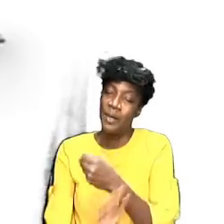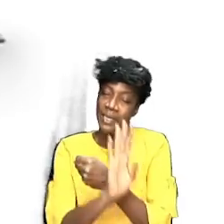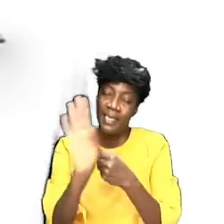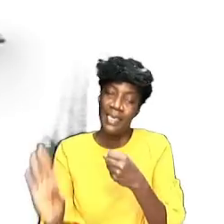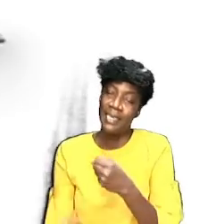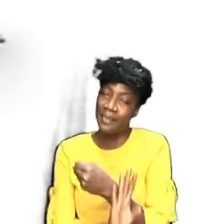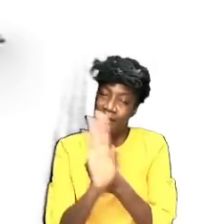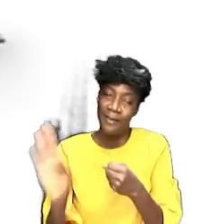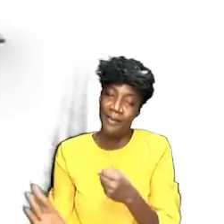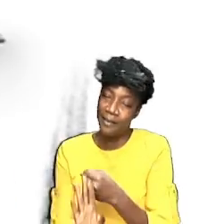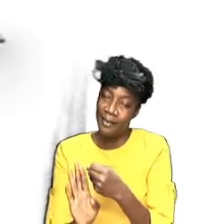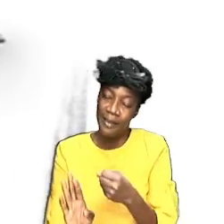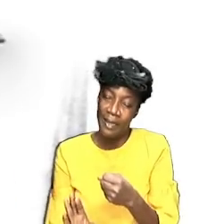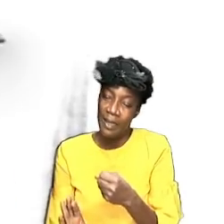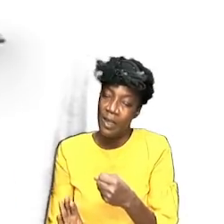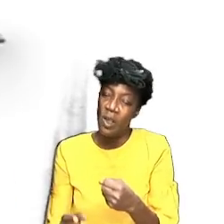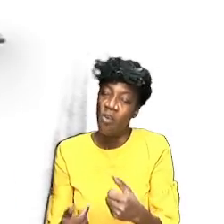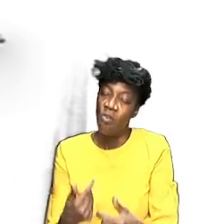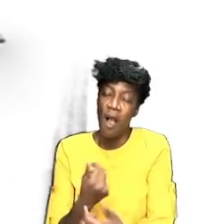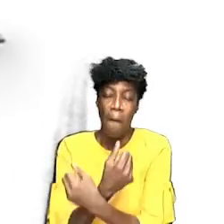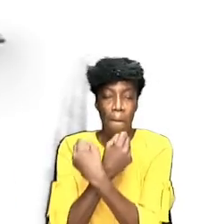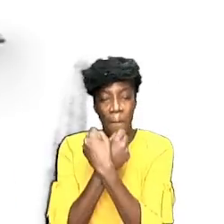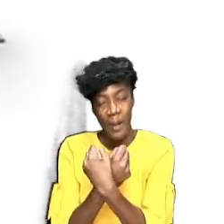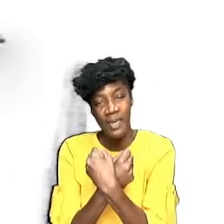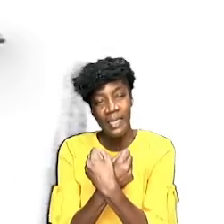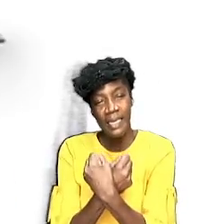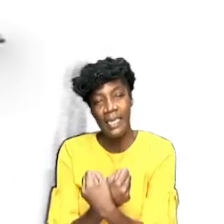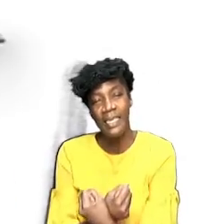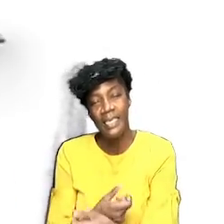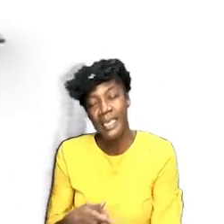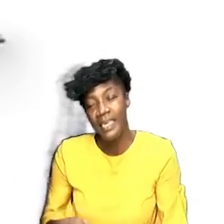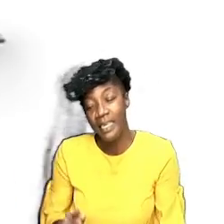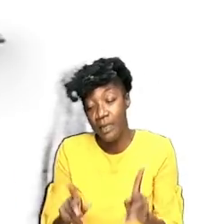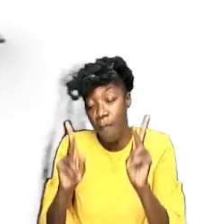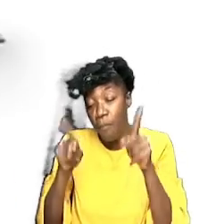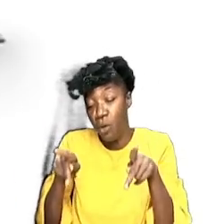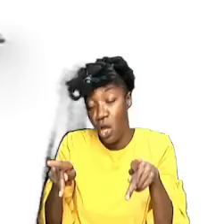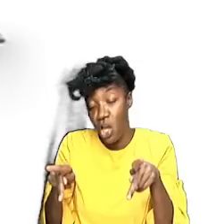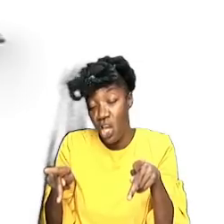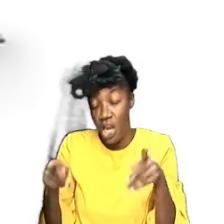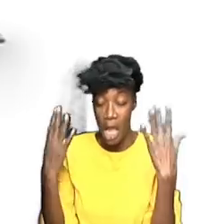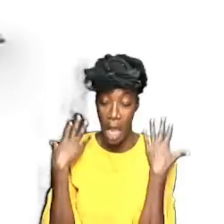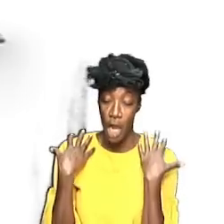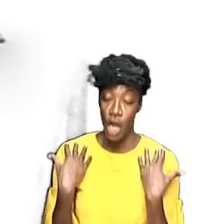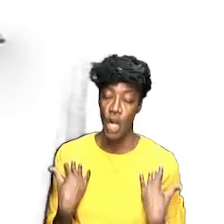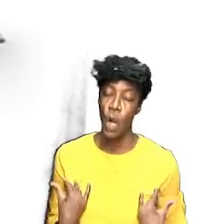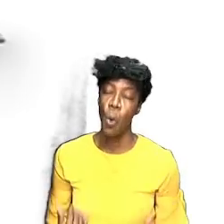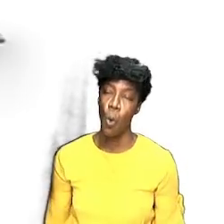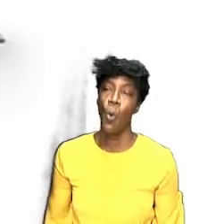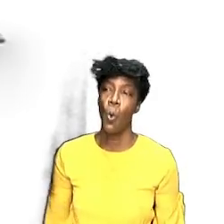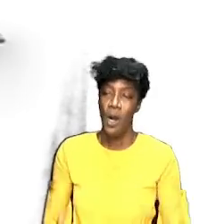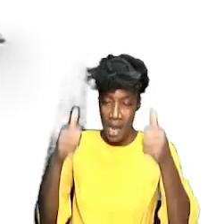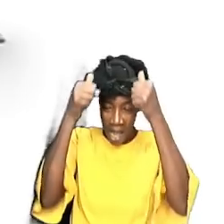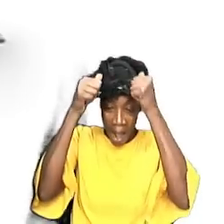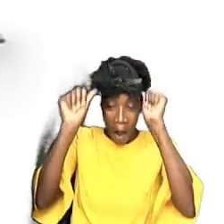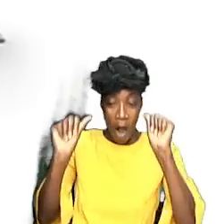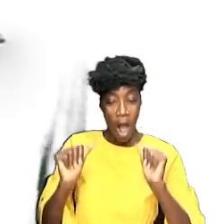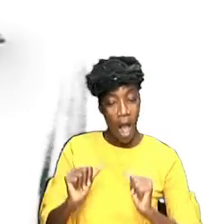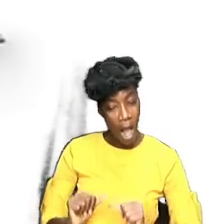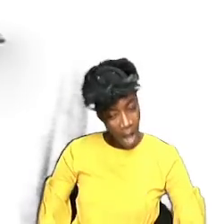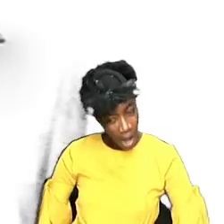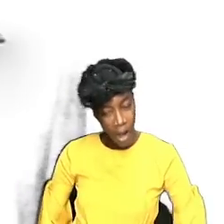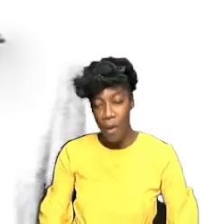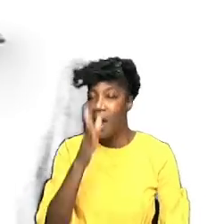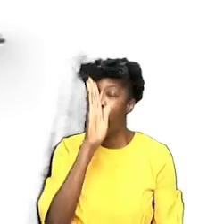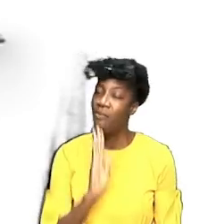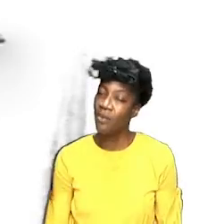hold of bondage. So, brethren, let us put on the whole armor of God, praise God, as we